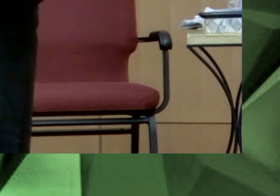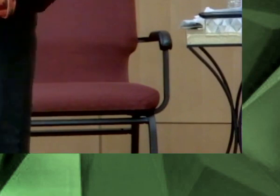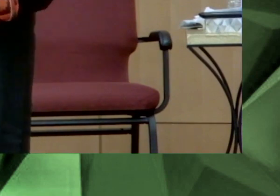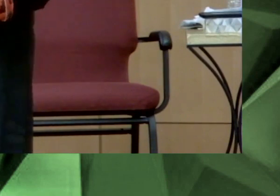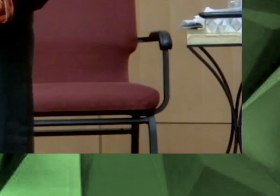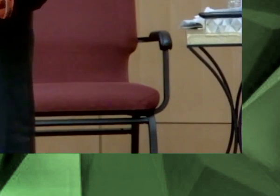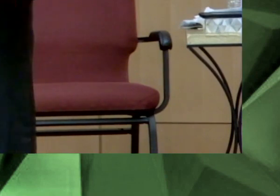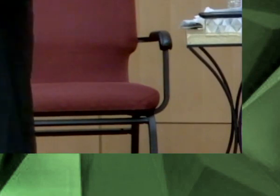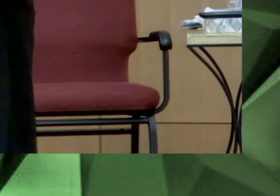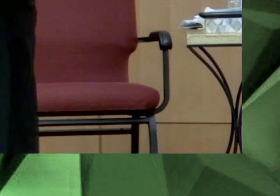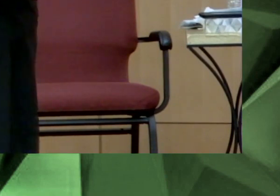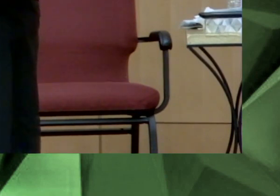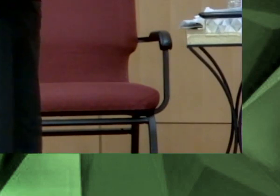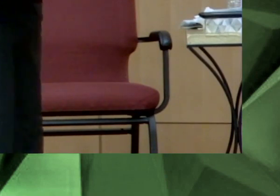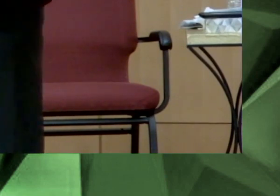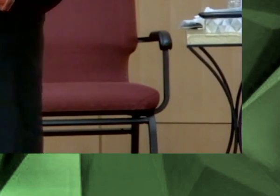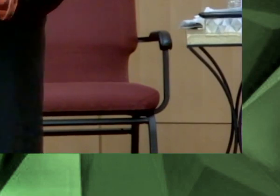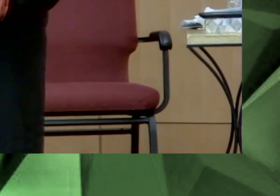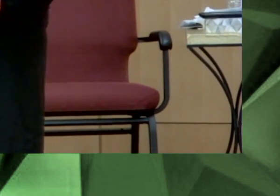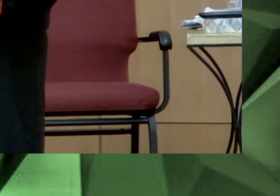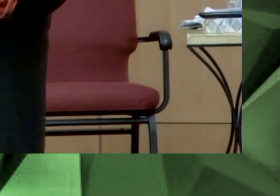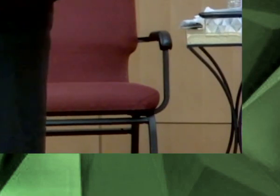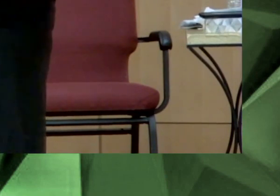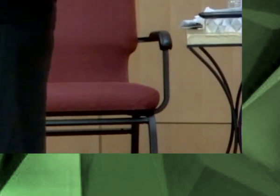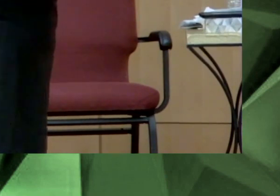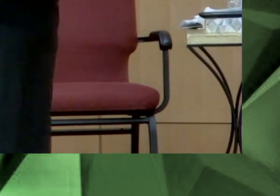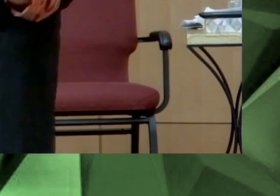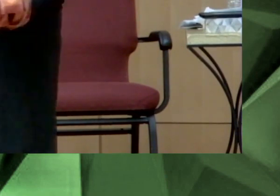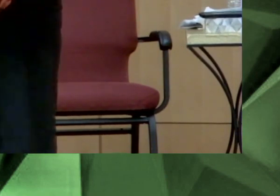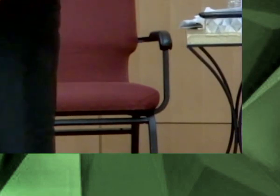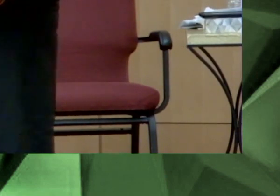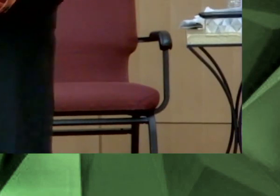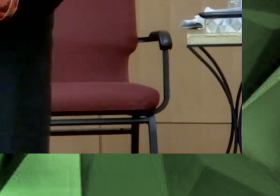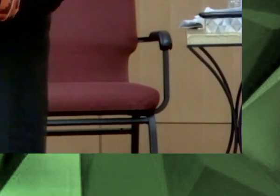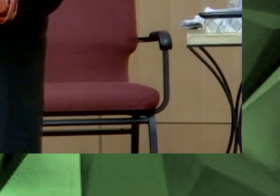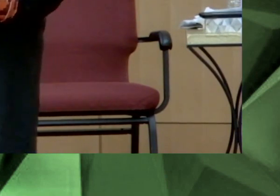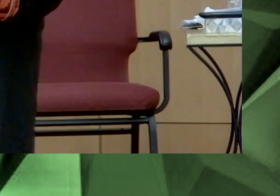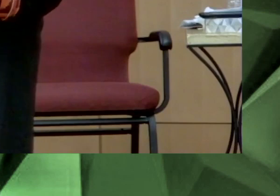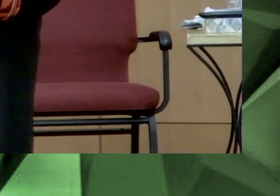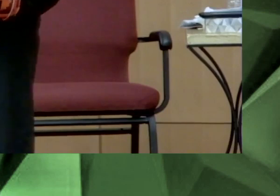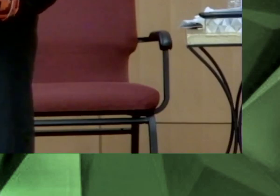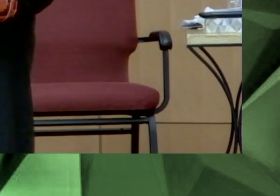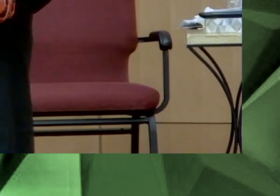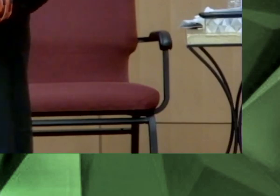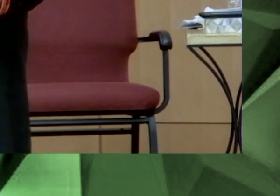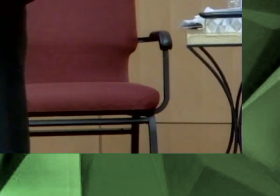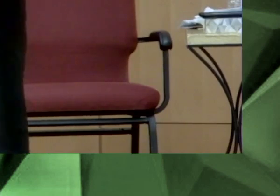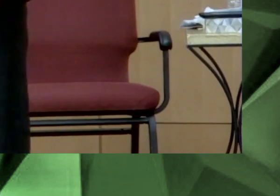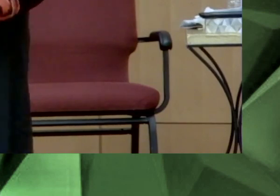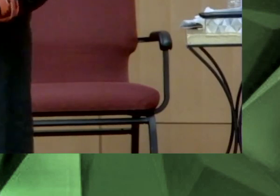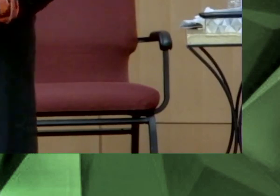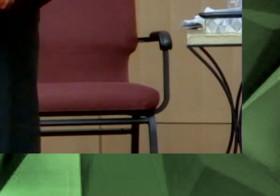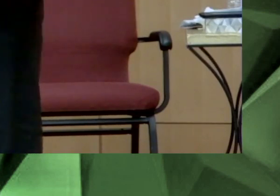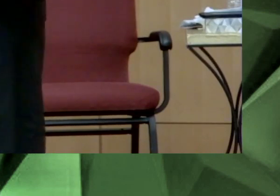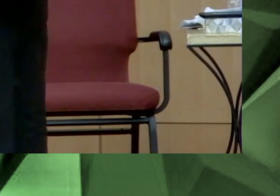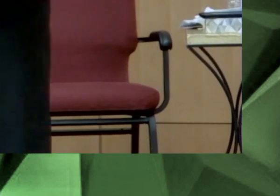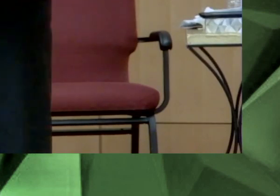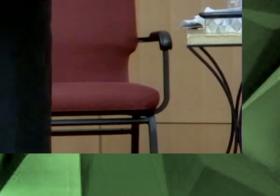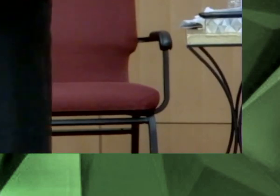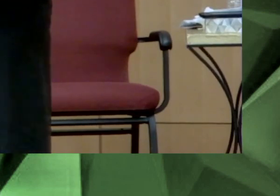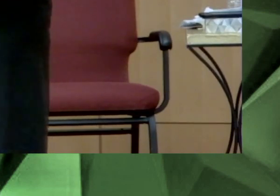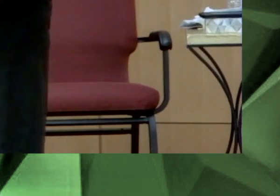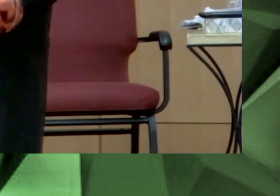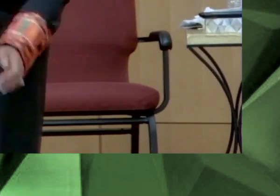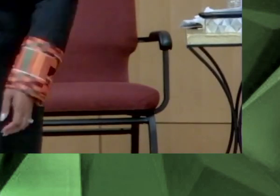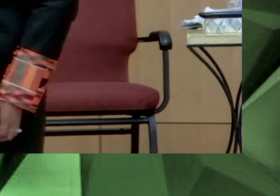Discomfort at easy answers and half-truths and superficial relationships. Discomfort so that you